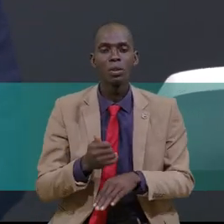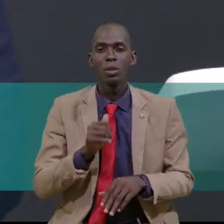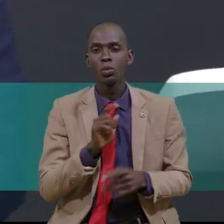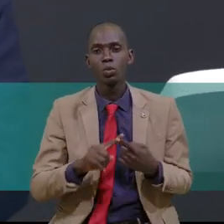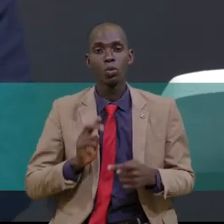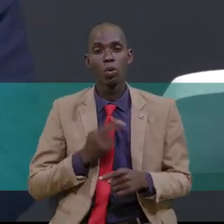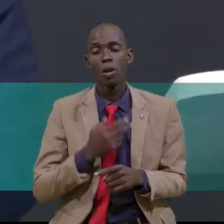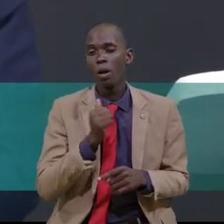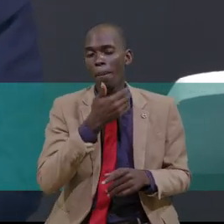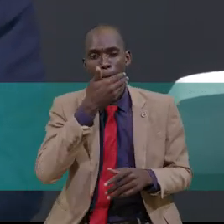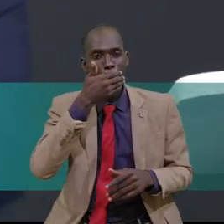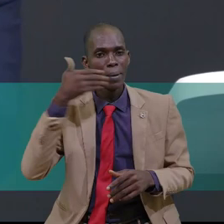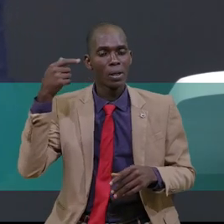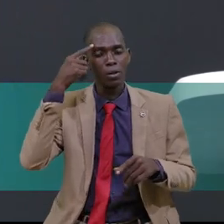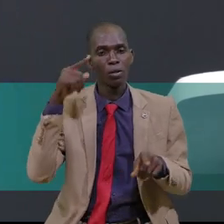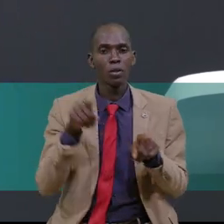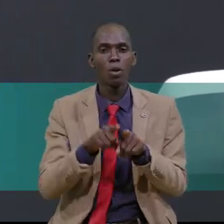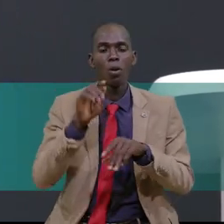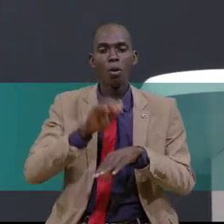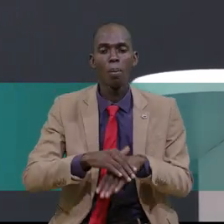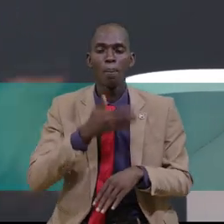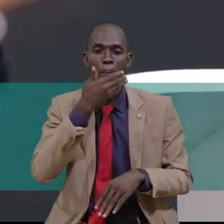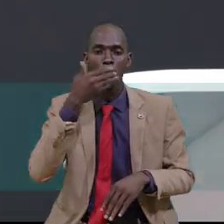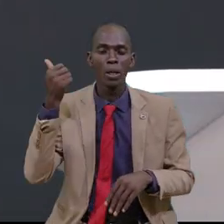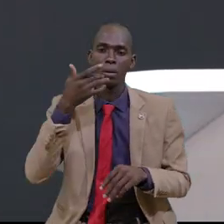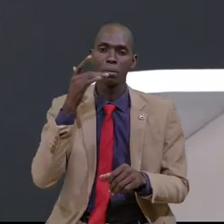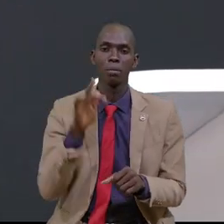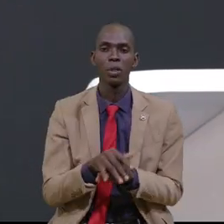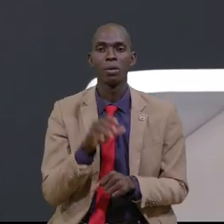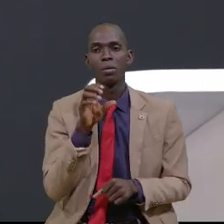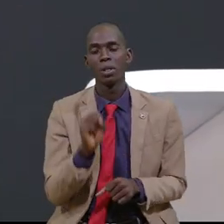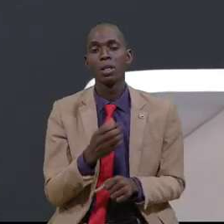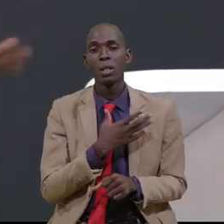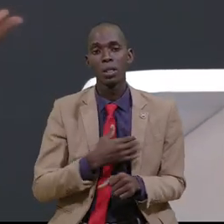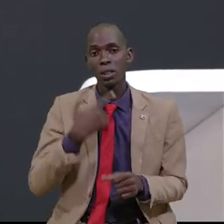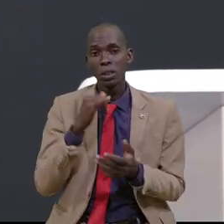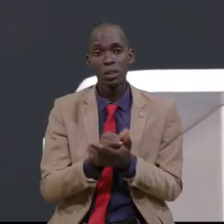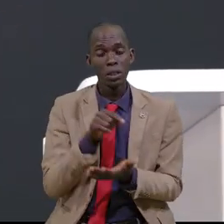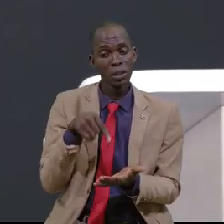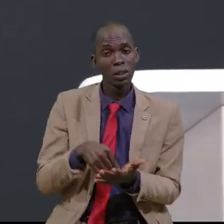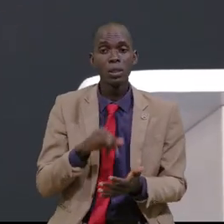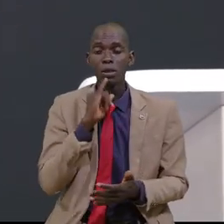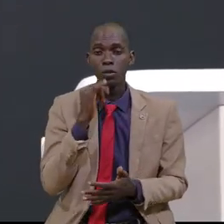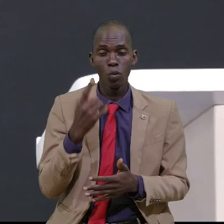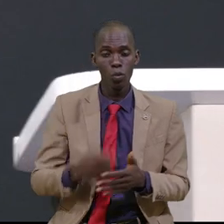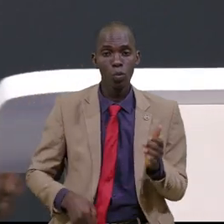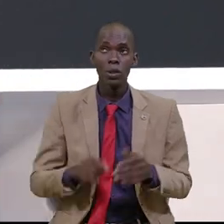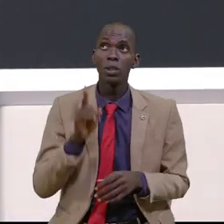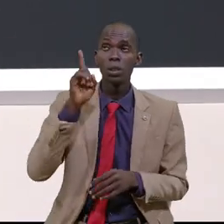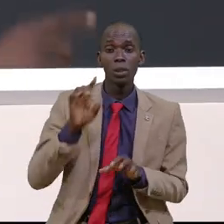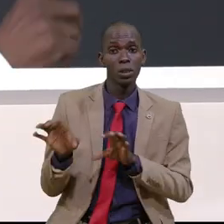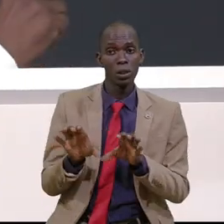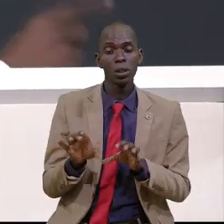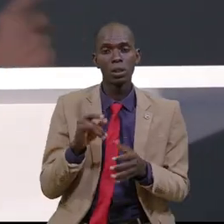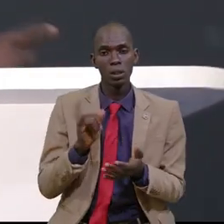established upon better promises. And he says, this is what to do, and this is what to